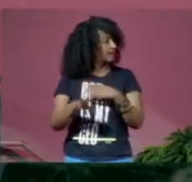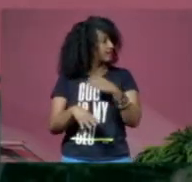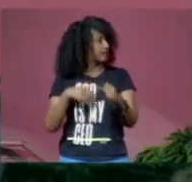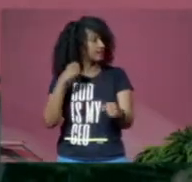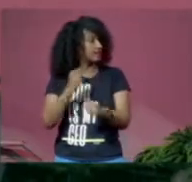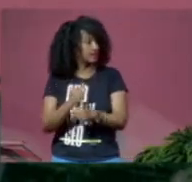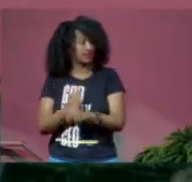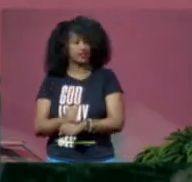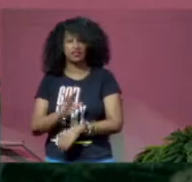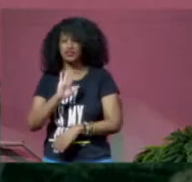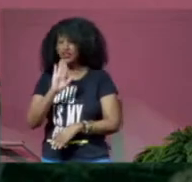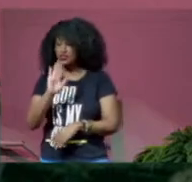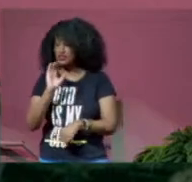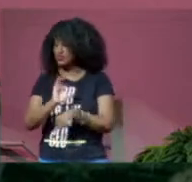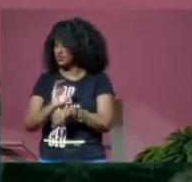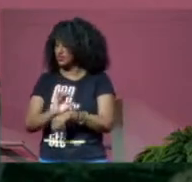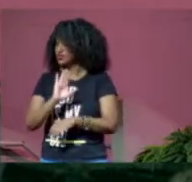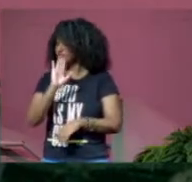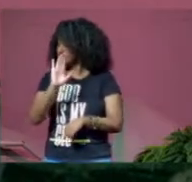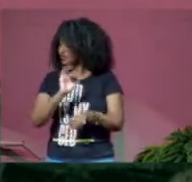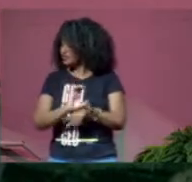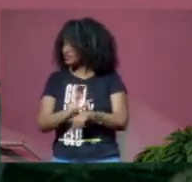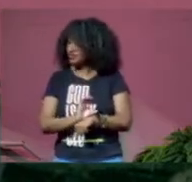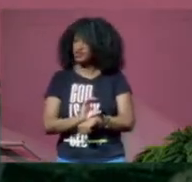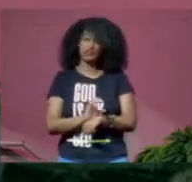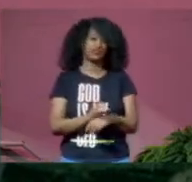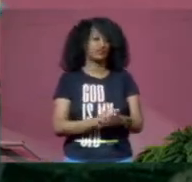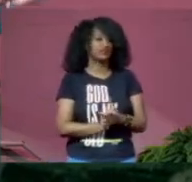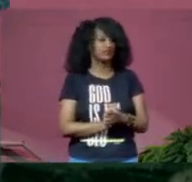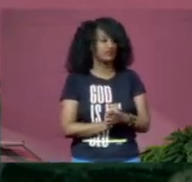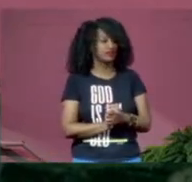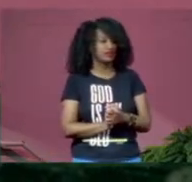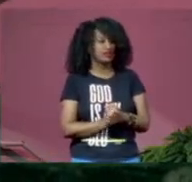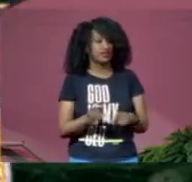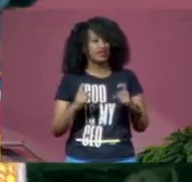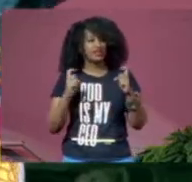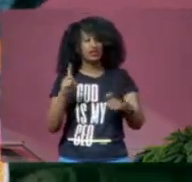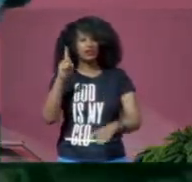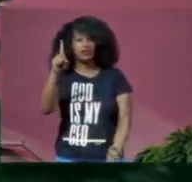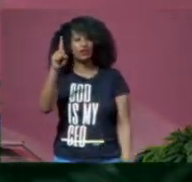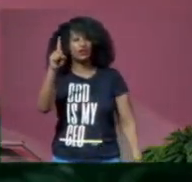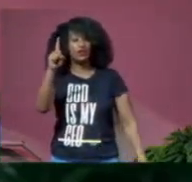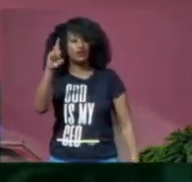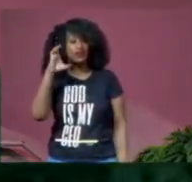this year, your church, you did that, was able to give away